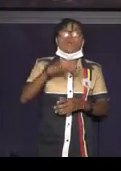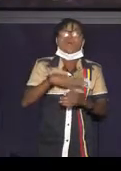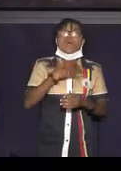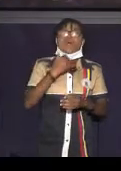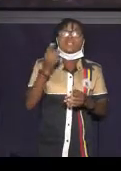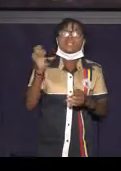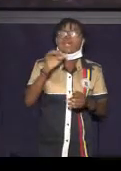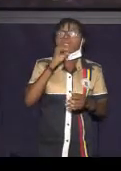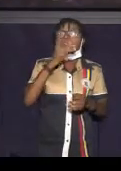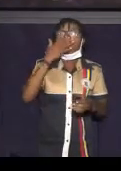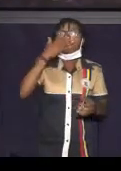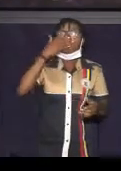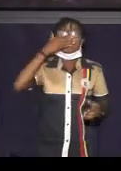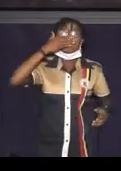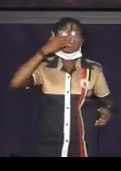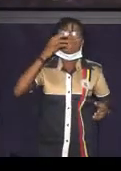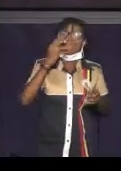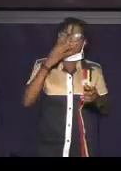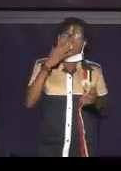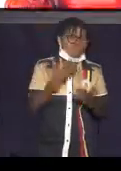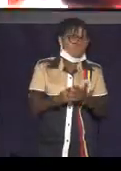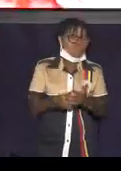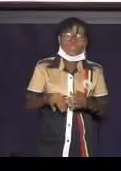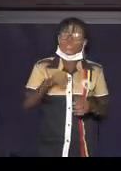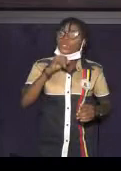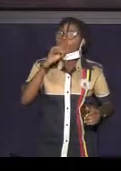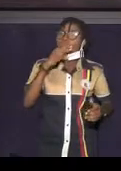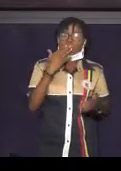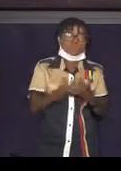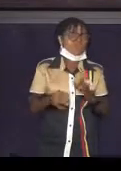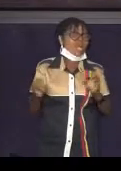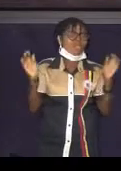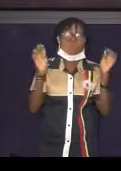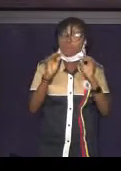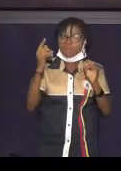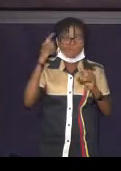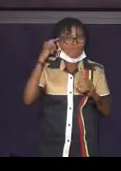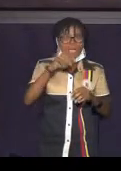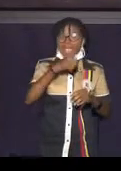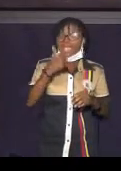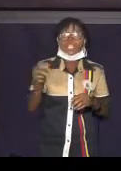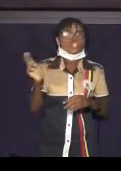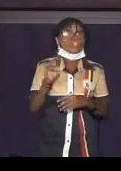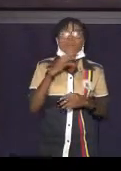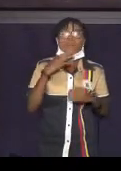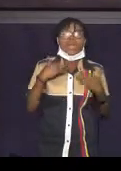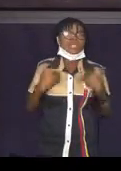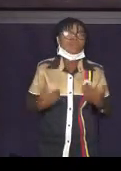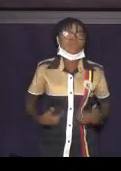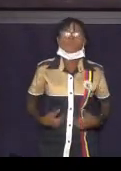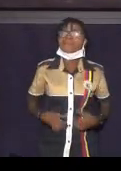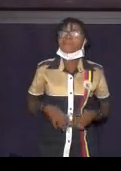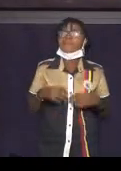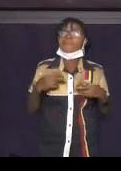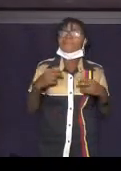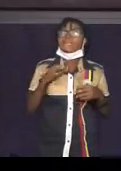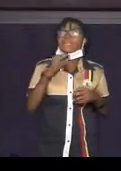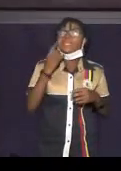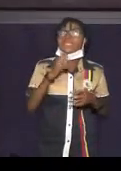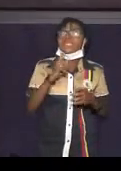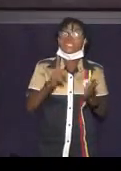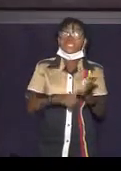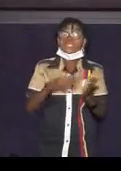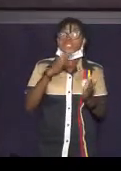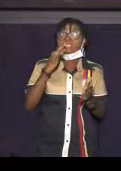It's not good at all for any normal human being. Likewise, codeine. This is found in cough